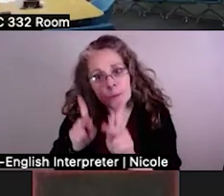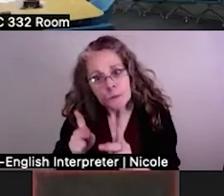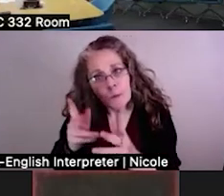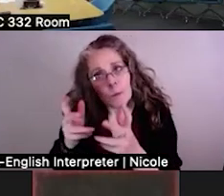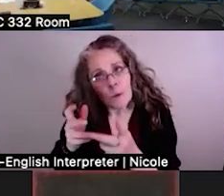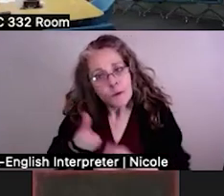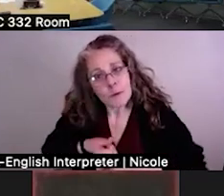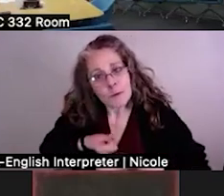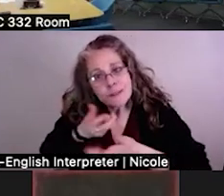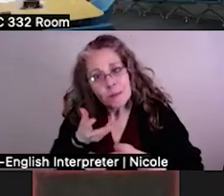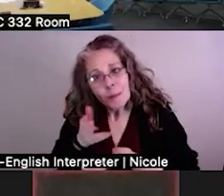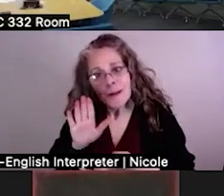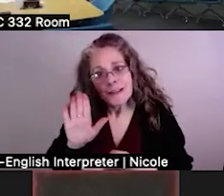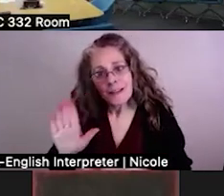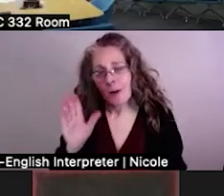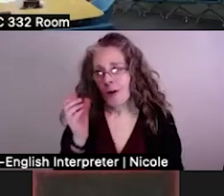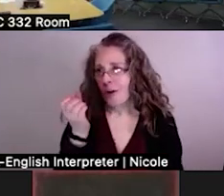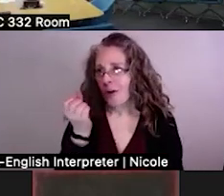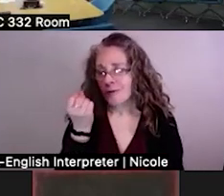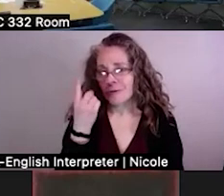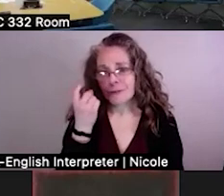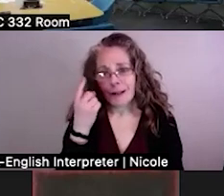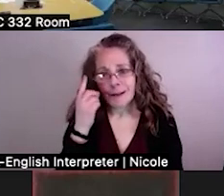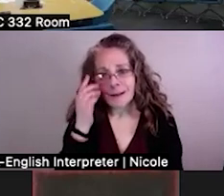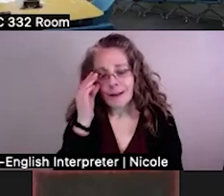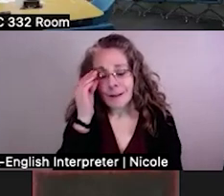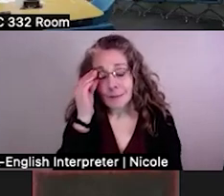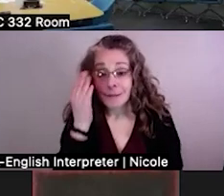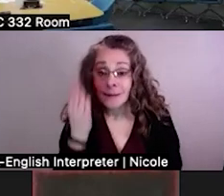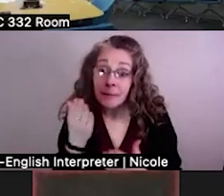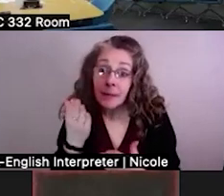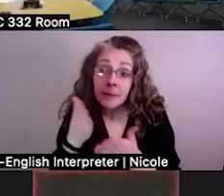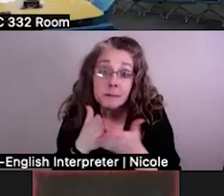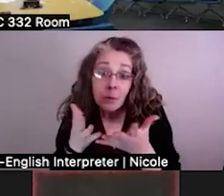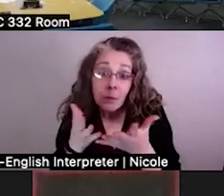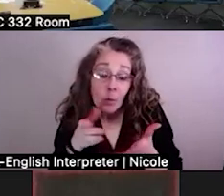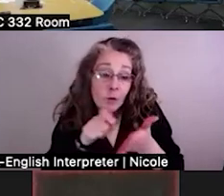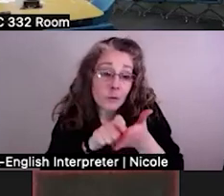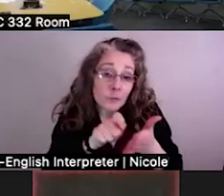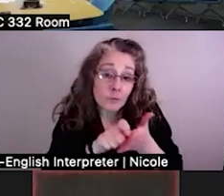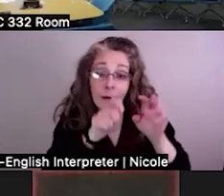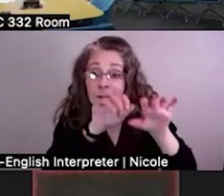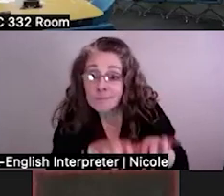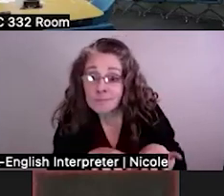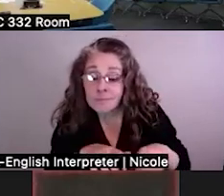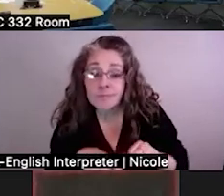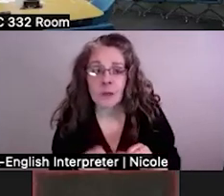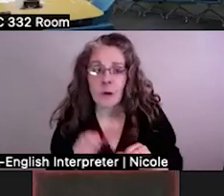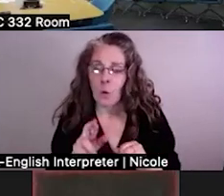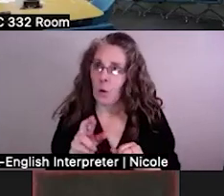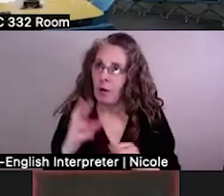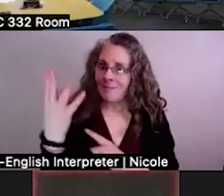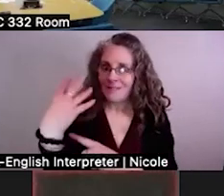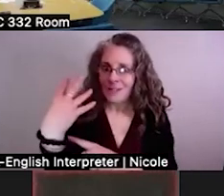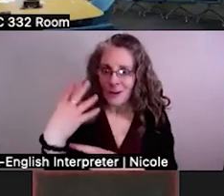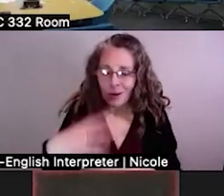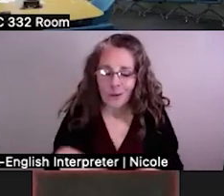with materials. It can be writing. Some people might prefer to record a video of themselves, an